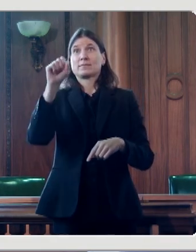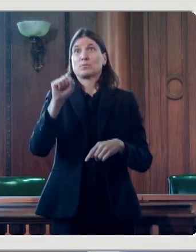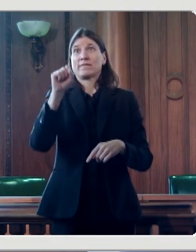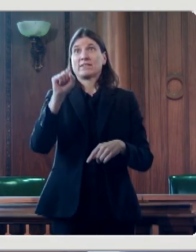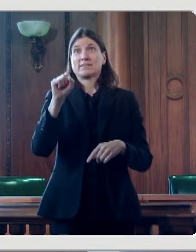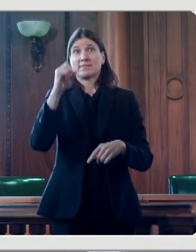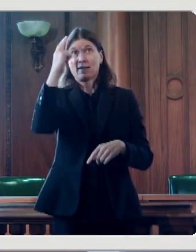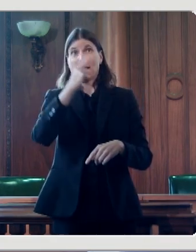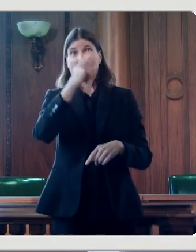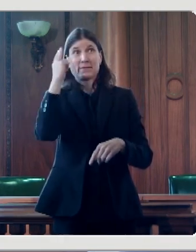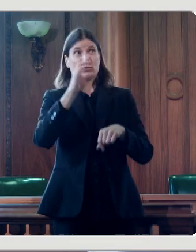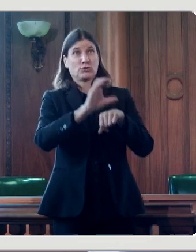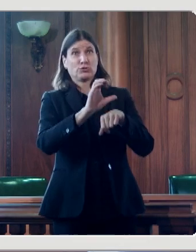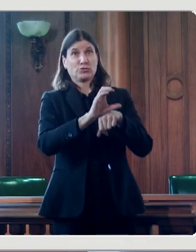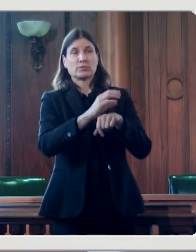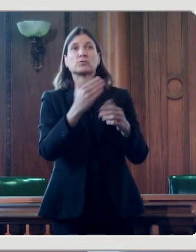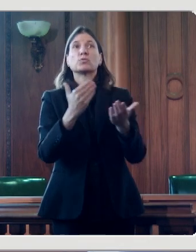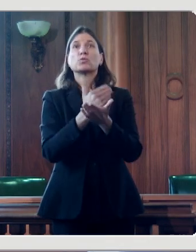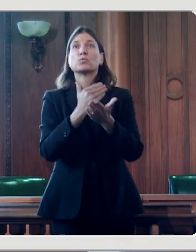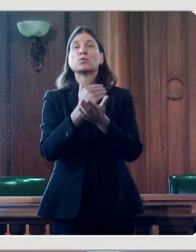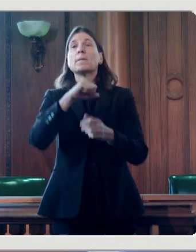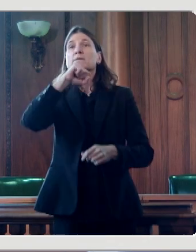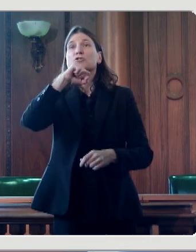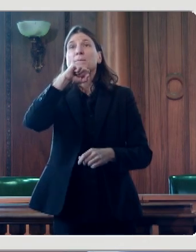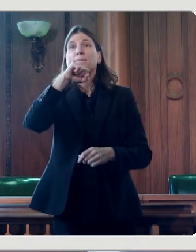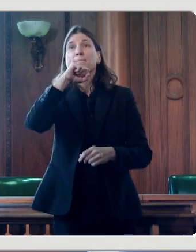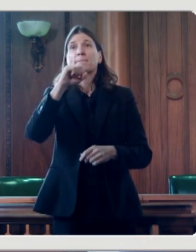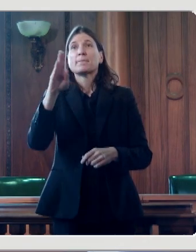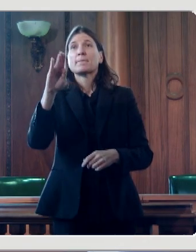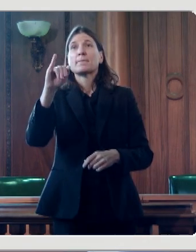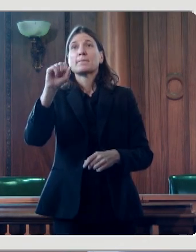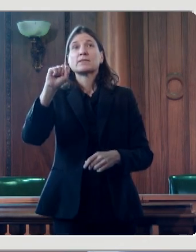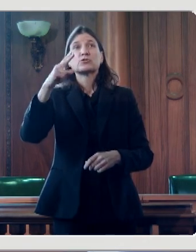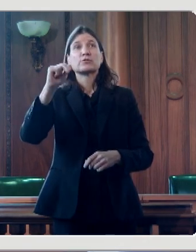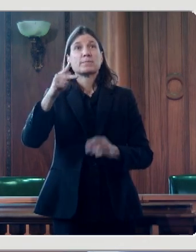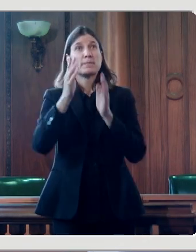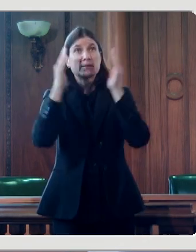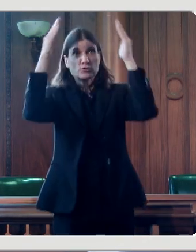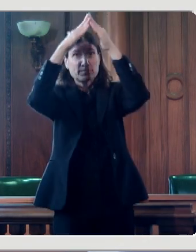MLK space so they can continue